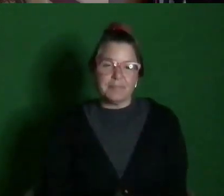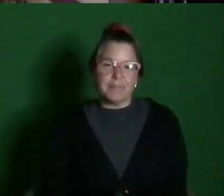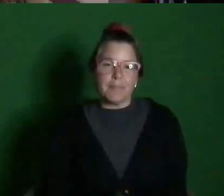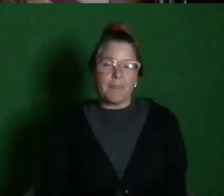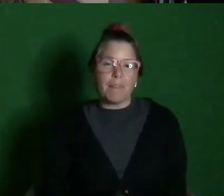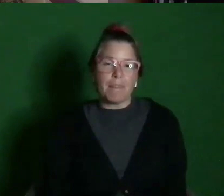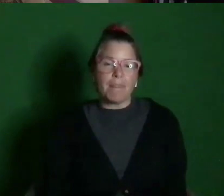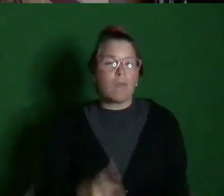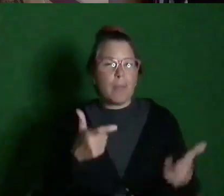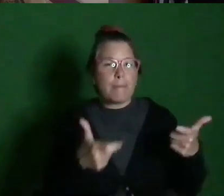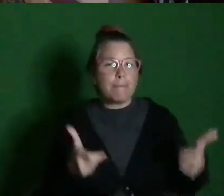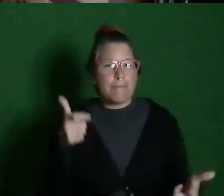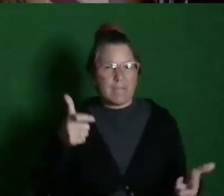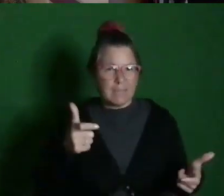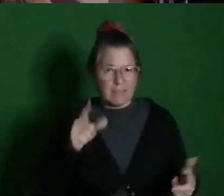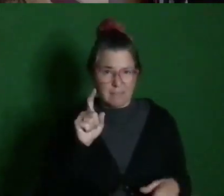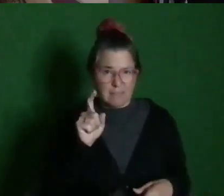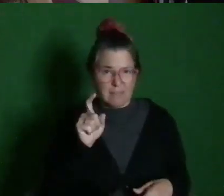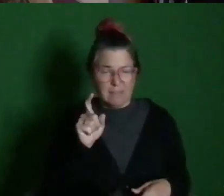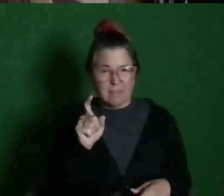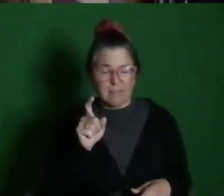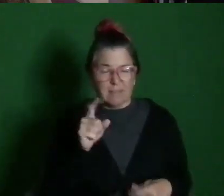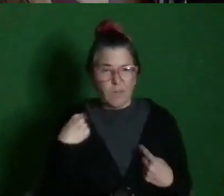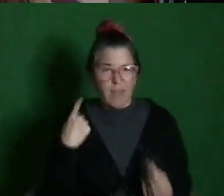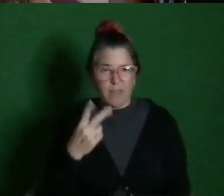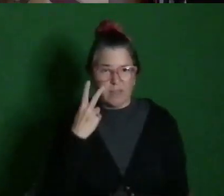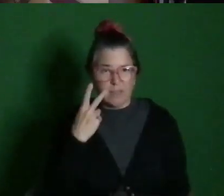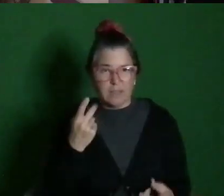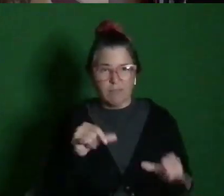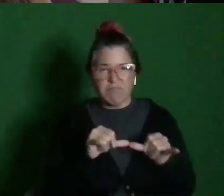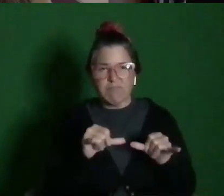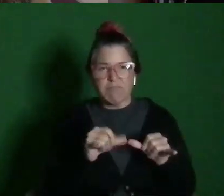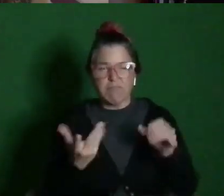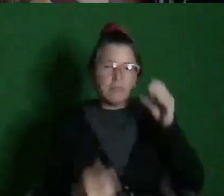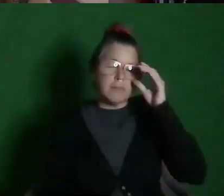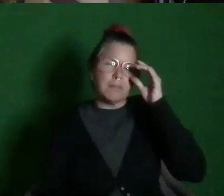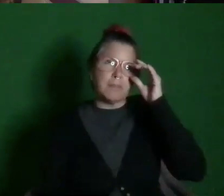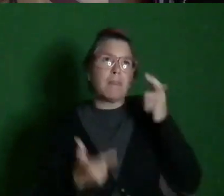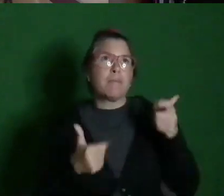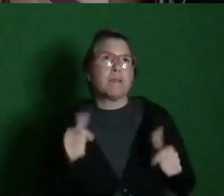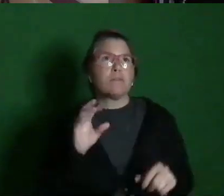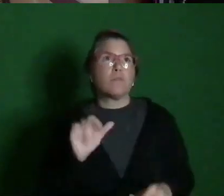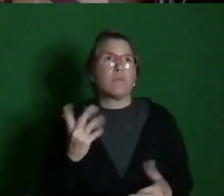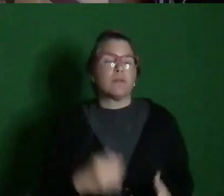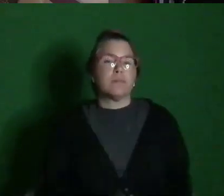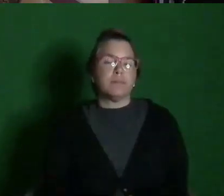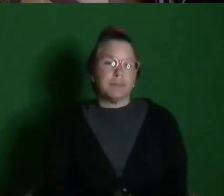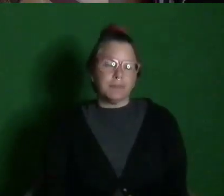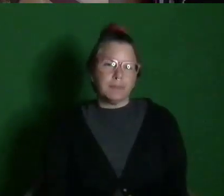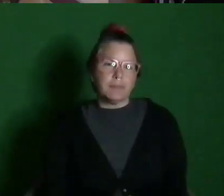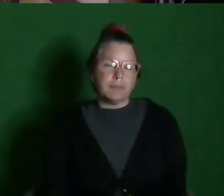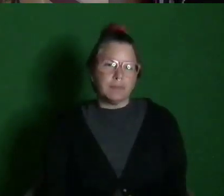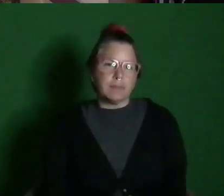guess, yeah, was this the biggest coral that you've ever seen too? The biggest coral would probably have to be